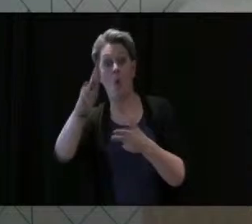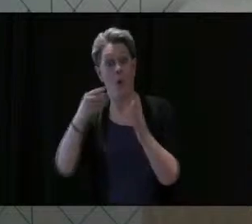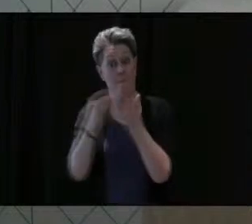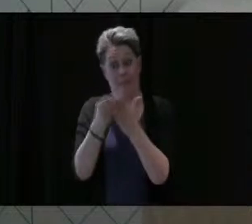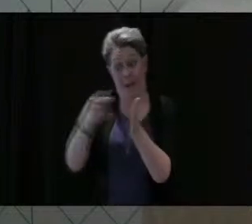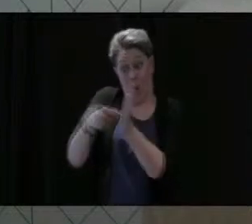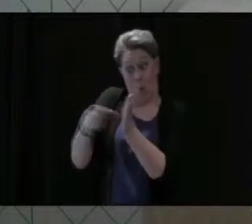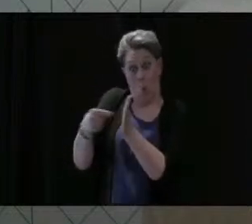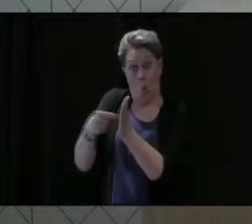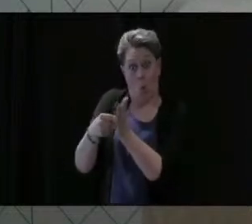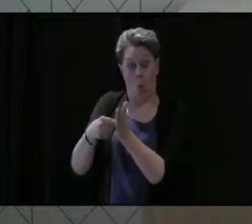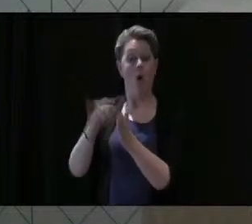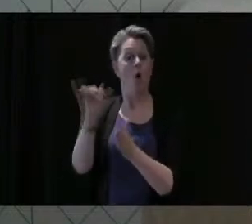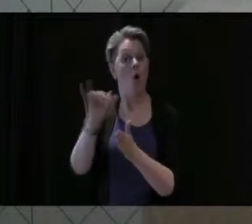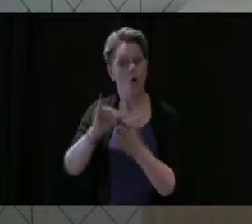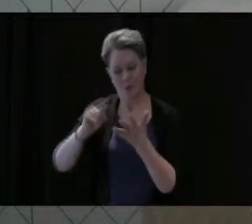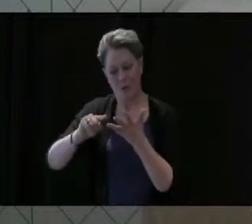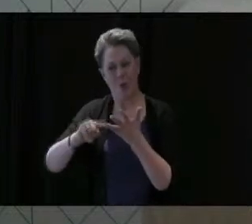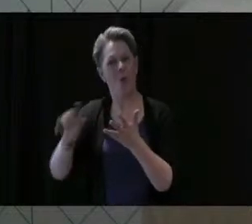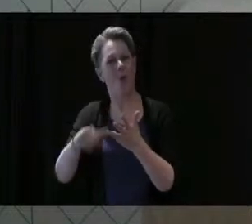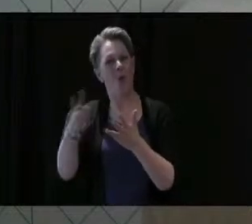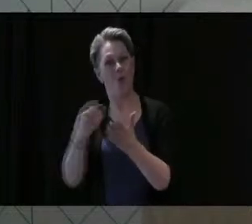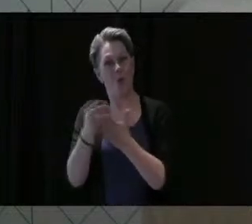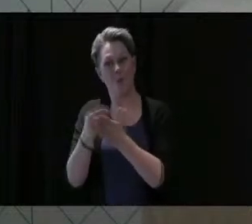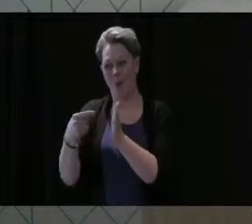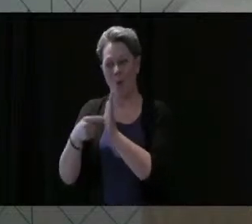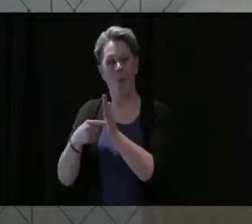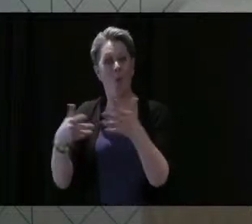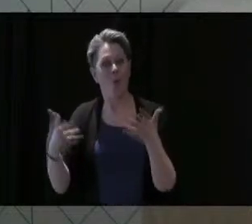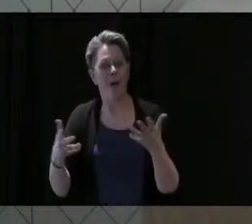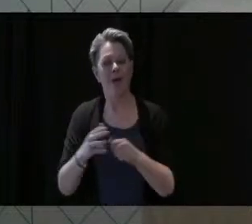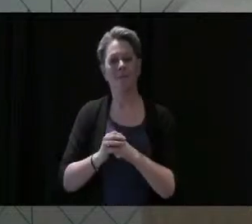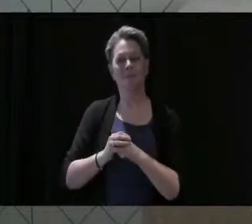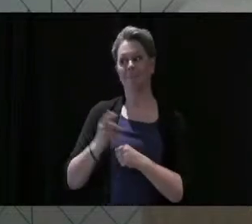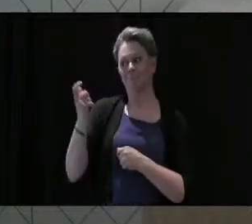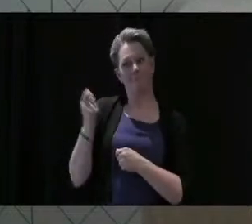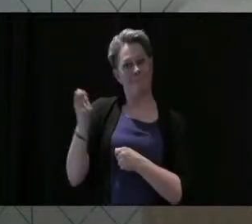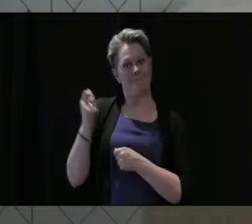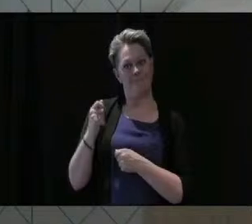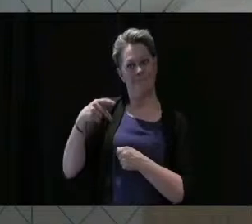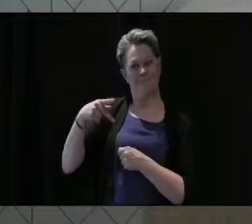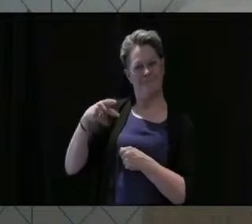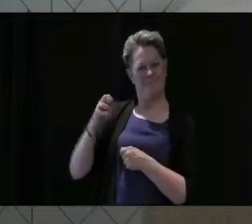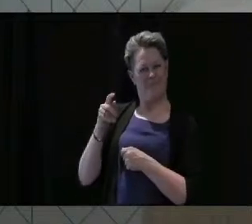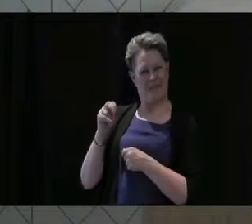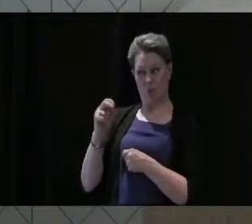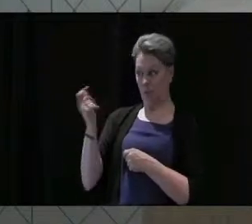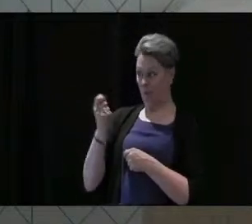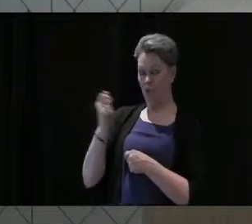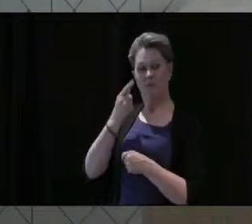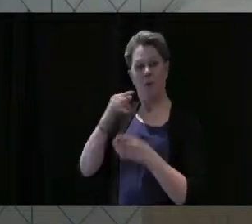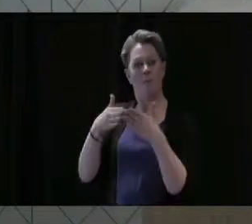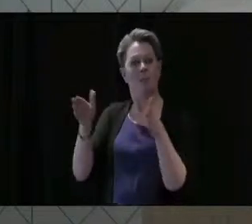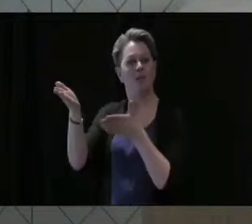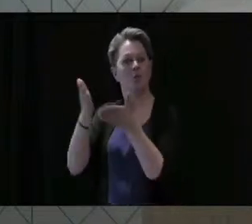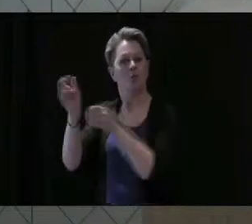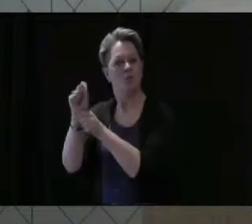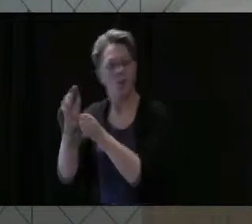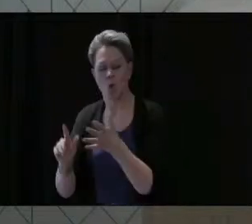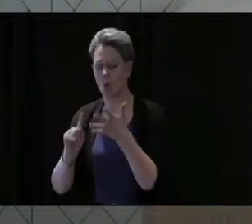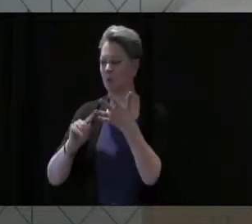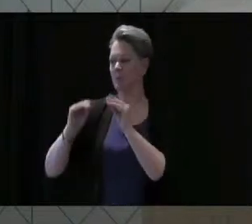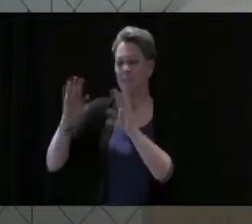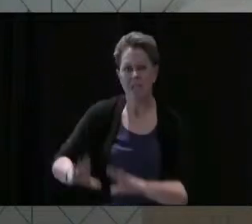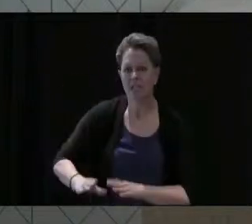promises we have made but are unfunded for things like pensions for public service workers, our teachers,